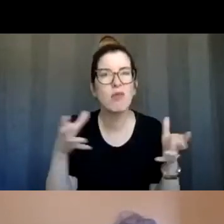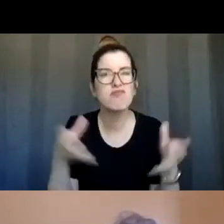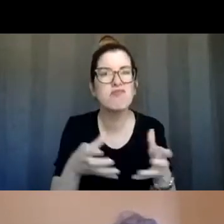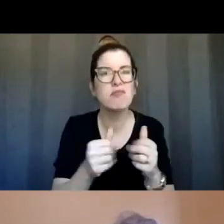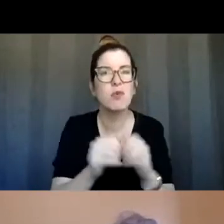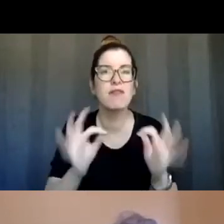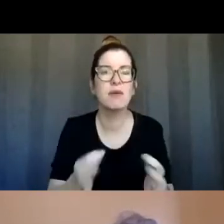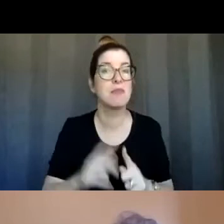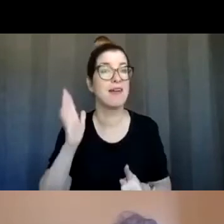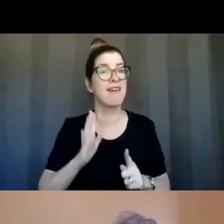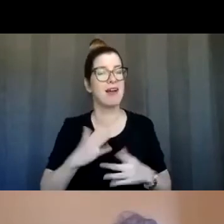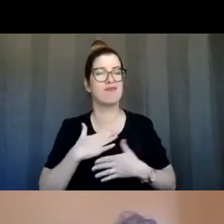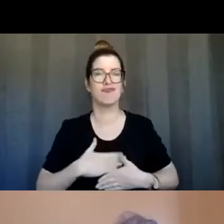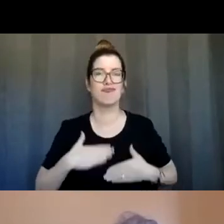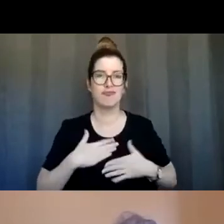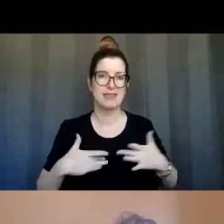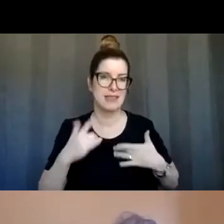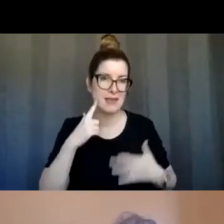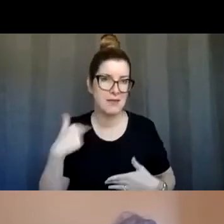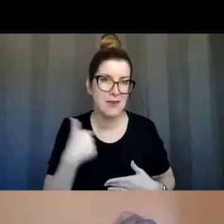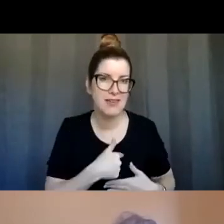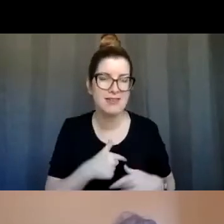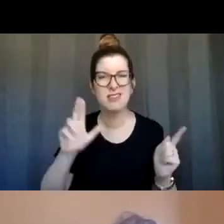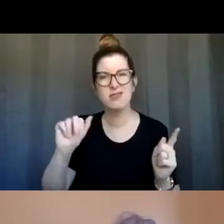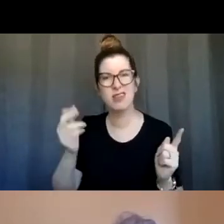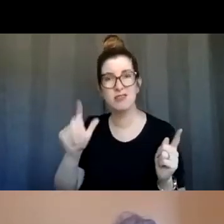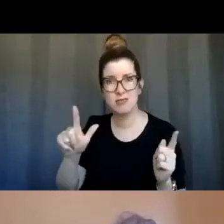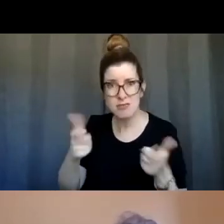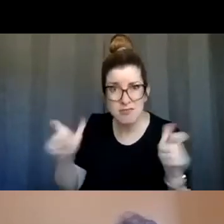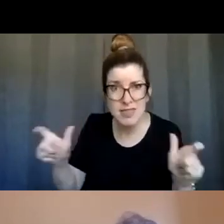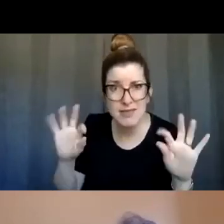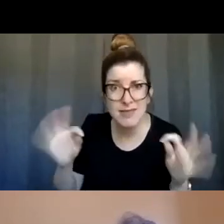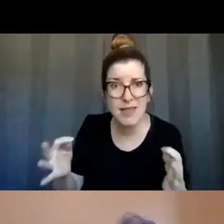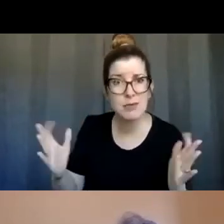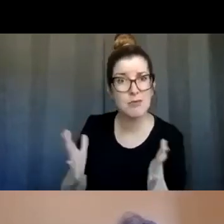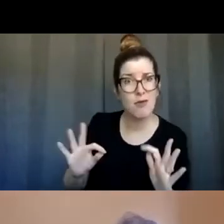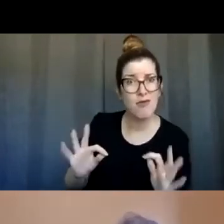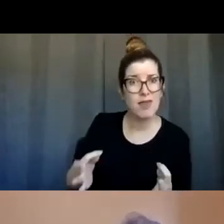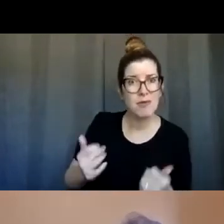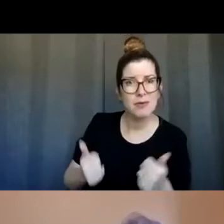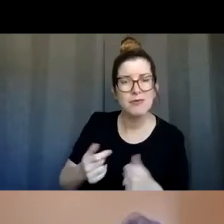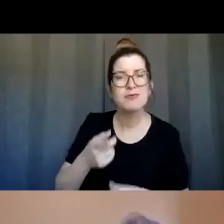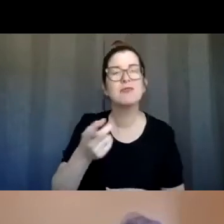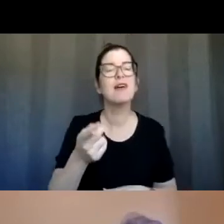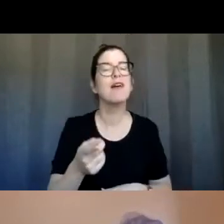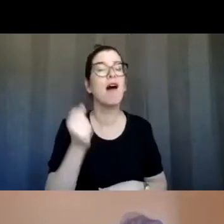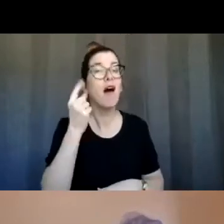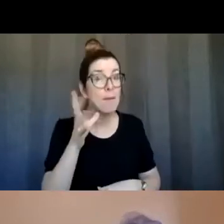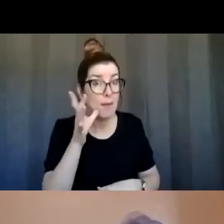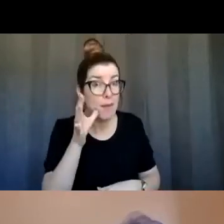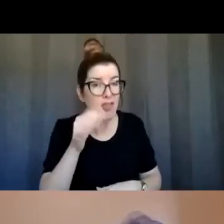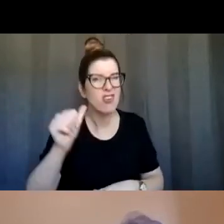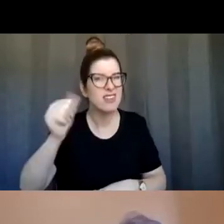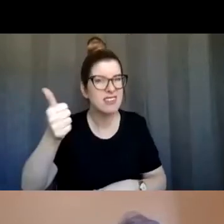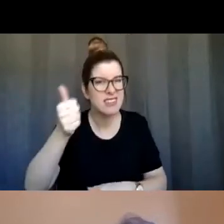exciting to us. Mm-hmm. Did you have a big family or was it a smaller family? My mother had 10 sisters and brothers, so